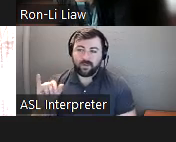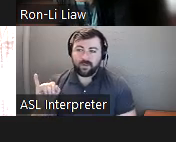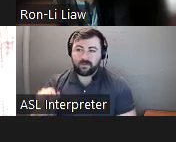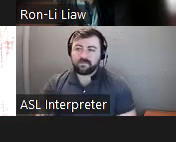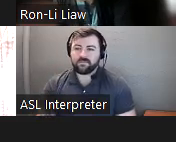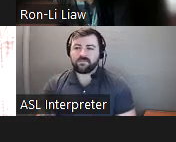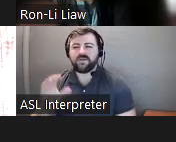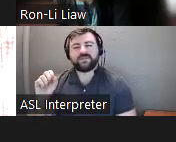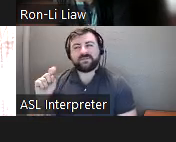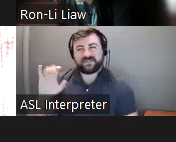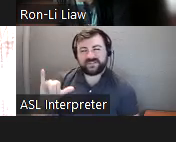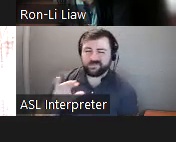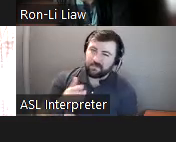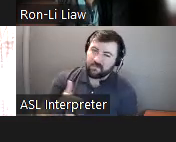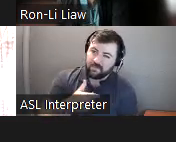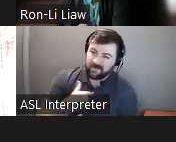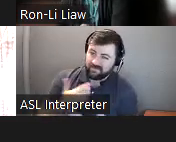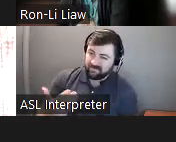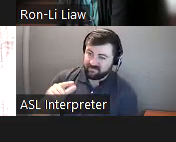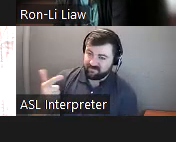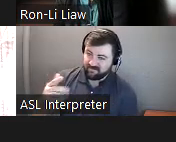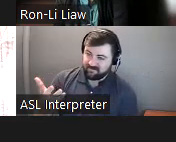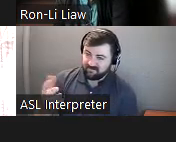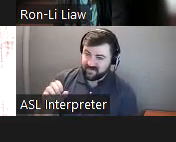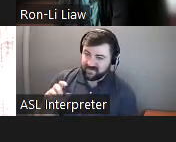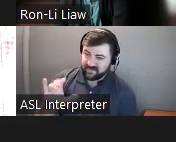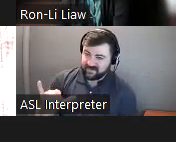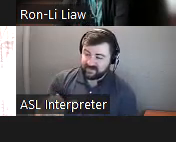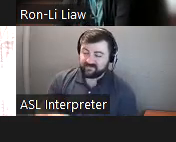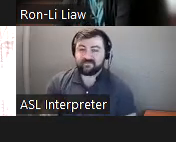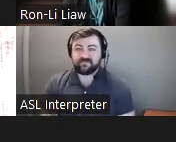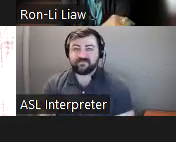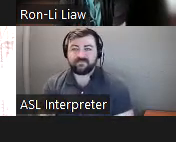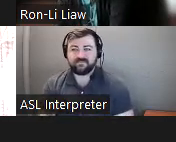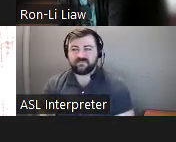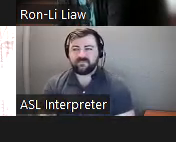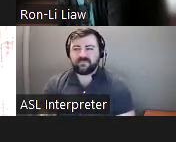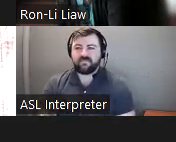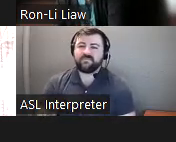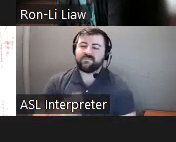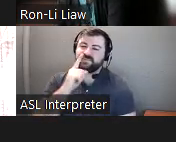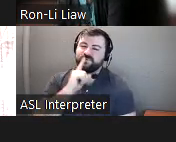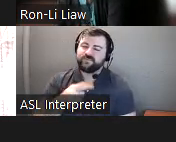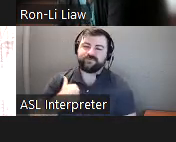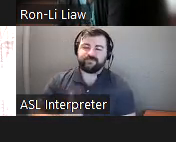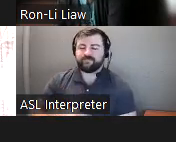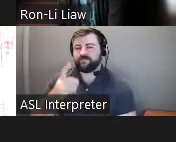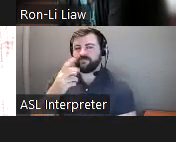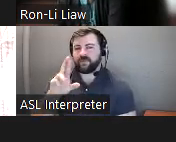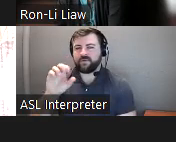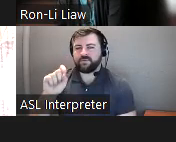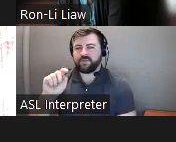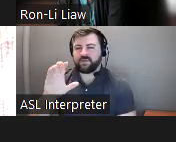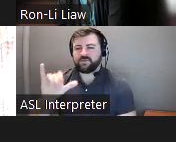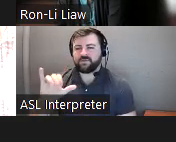Stacy was ahead of me. You want to go, Dr. Overly? Thank you, though, Tasha. Sure, I'm Dr. Oberly, and I represent the Southern